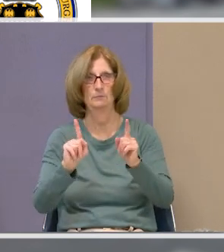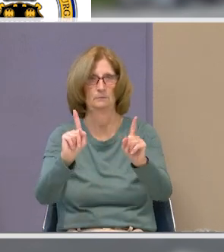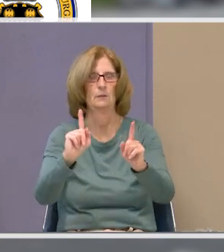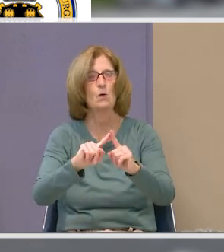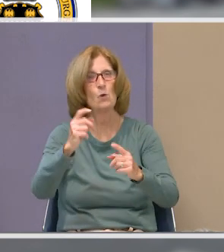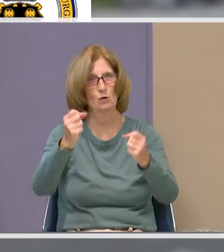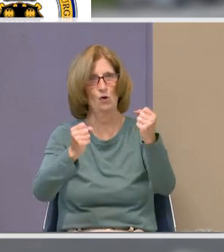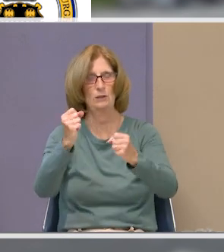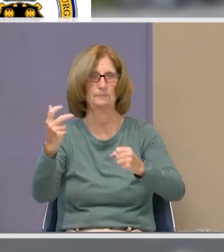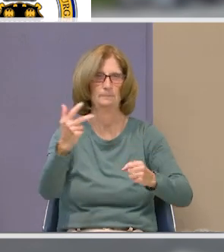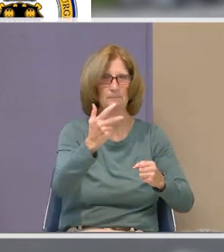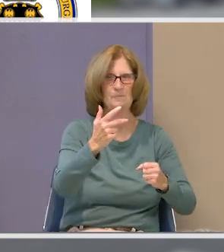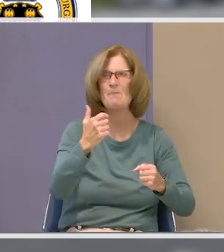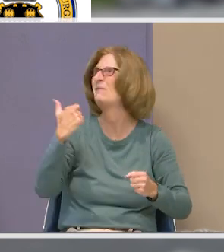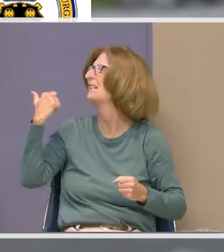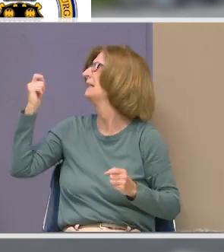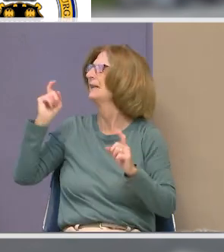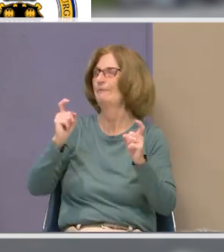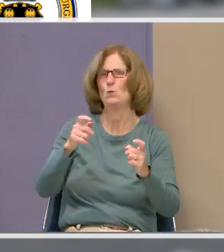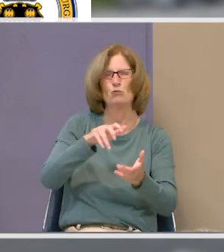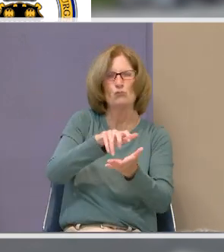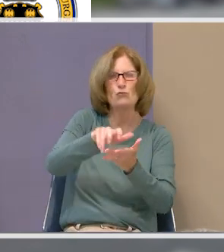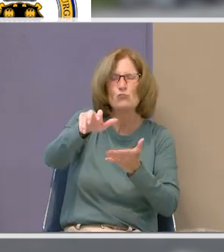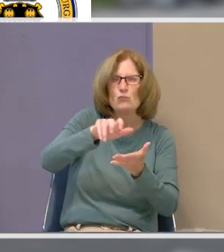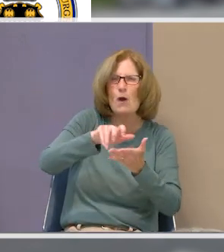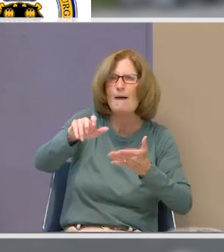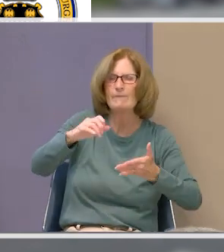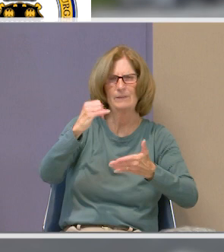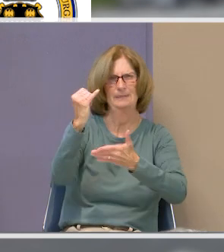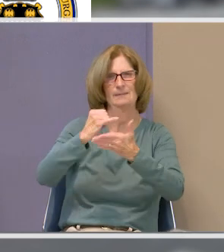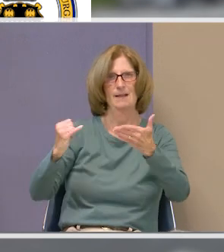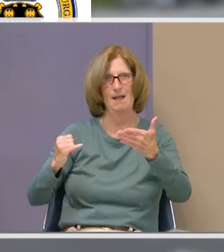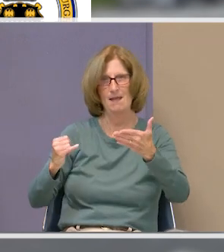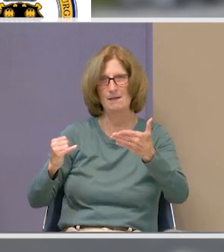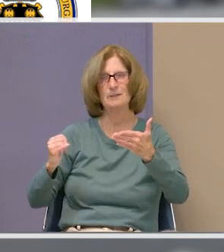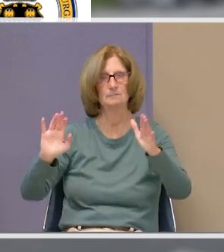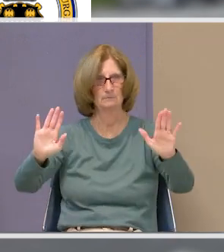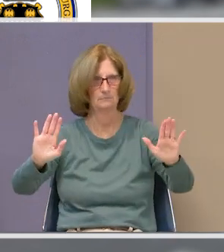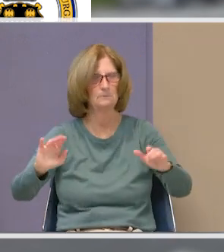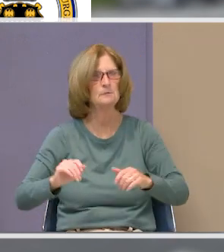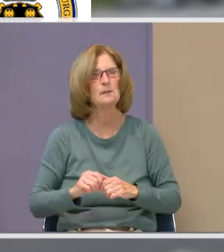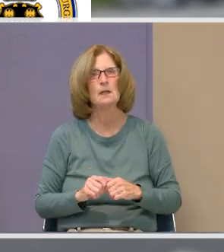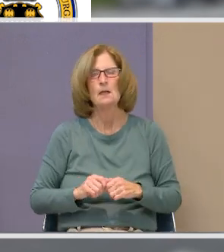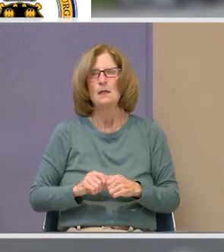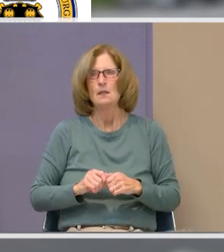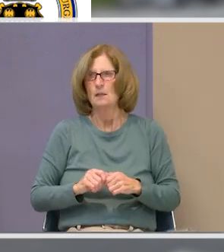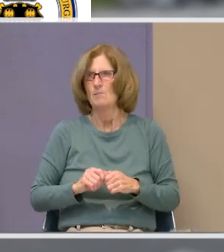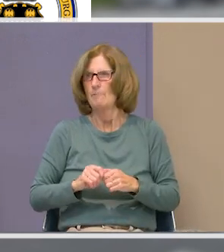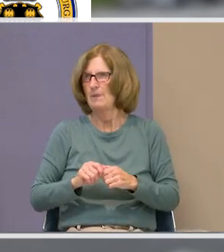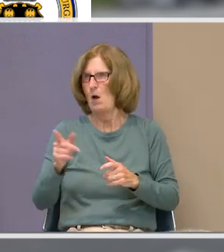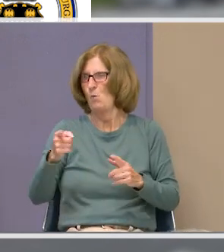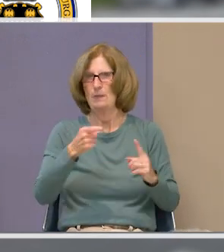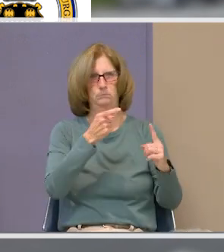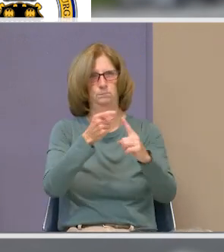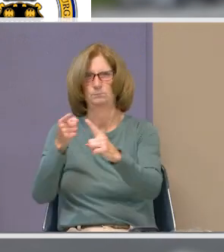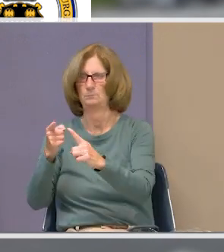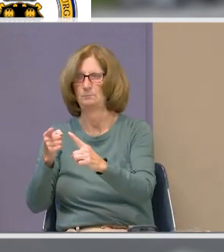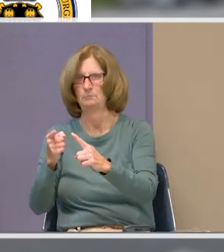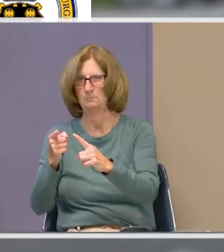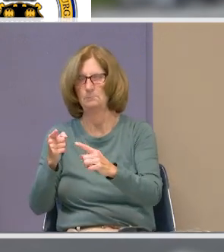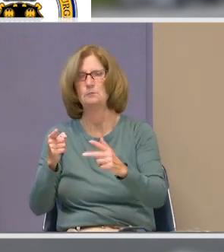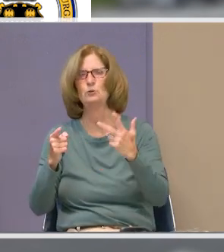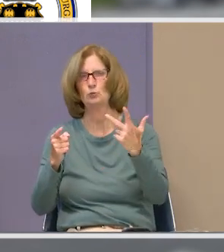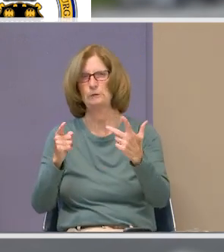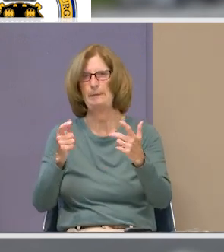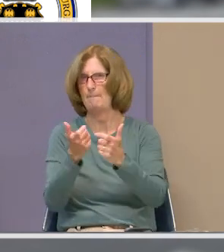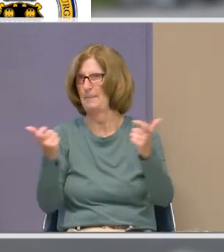This is a very rough sketch of a proposed design. And so I'm going to talk about a few main points. There are 3 major changes